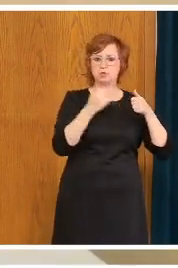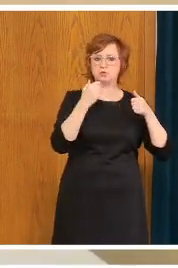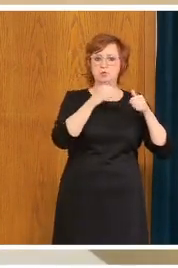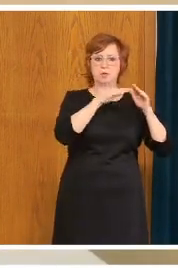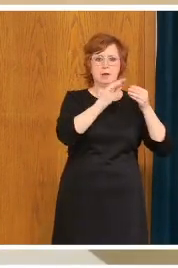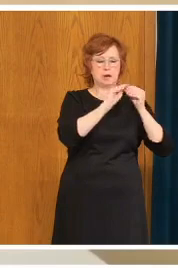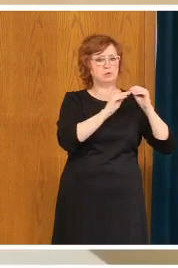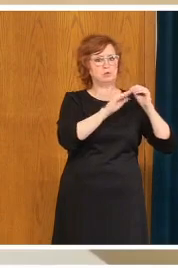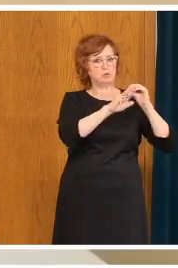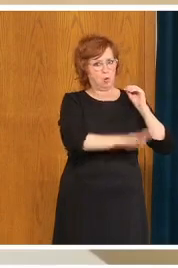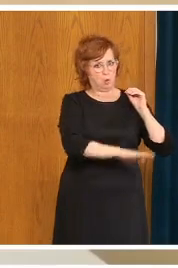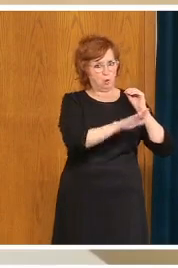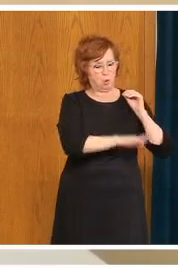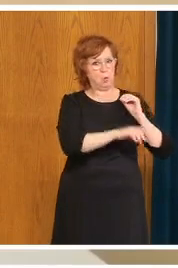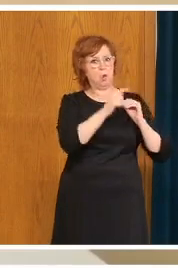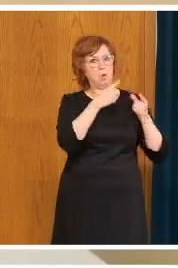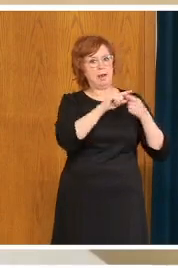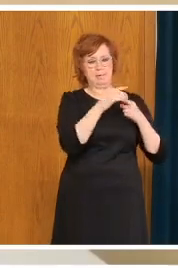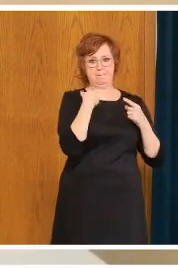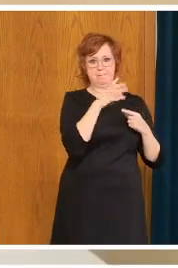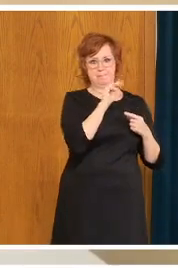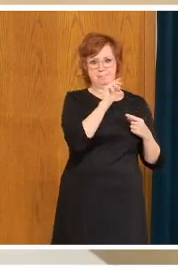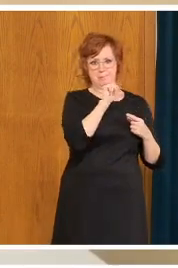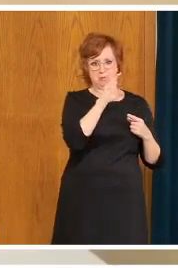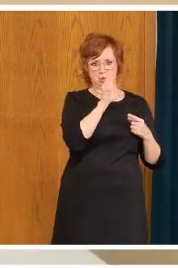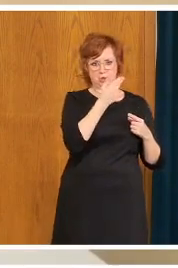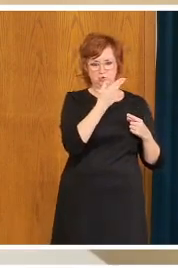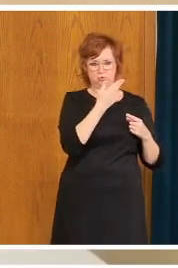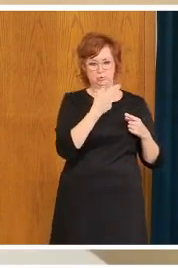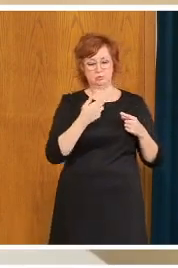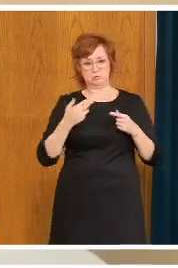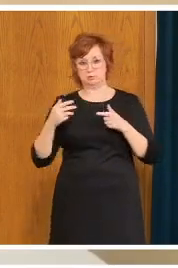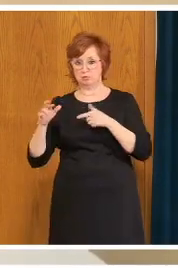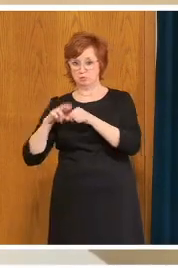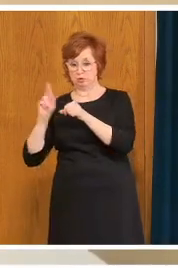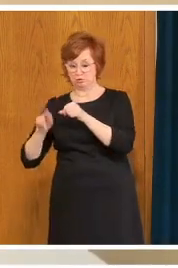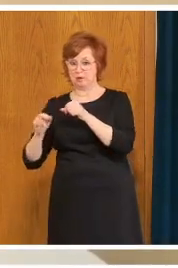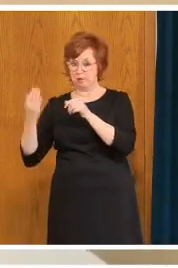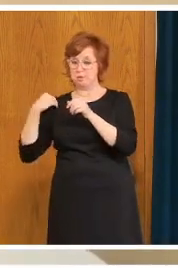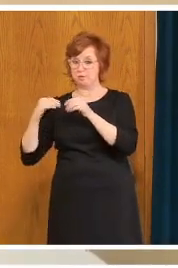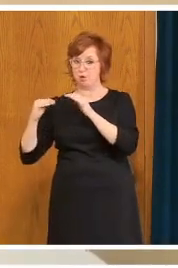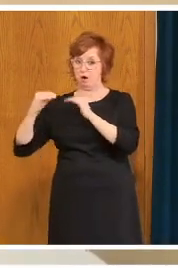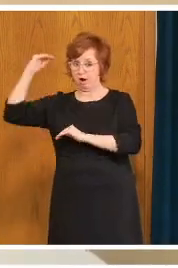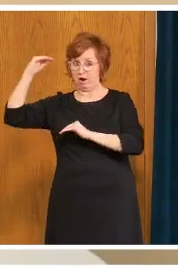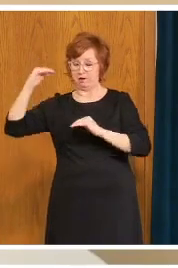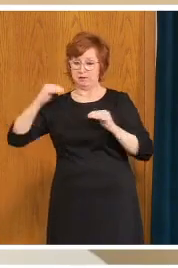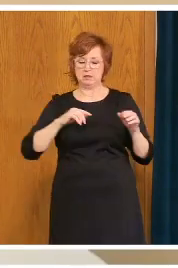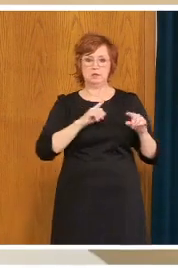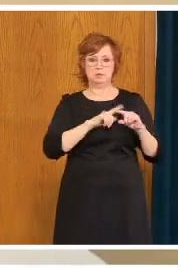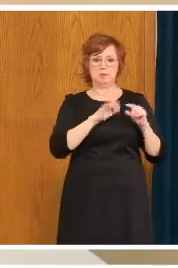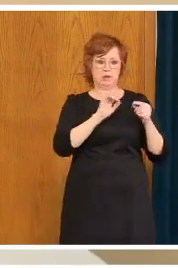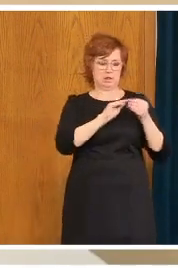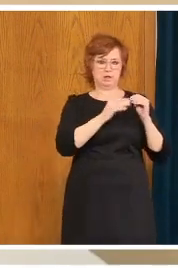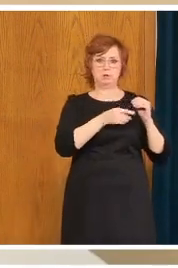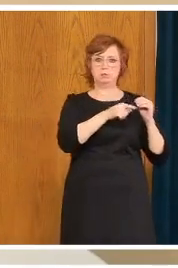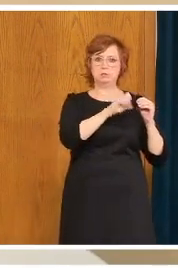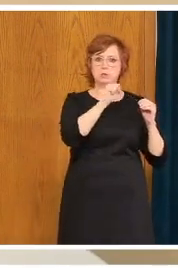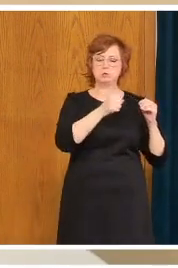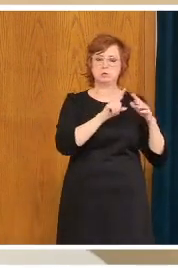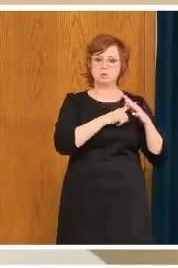high, the numbers are now trending up. And while their variants of concern were as low as